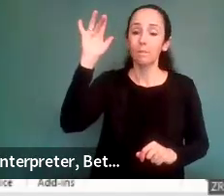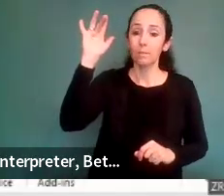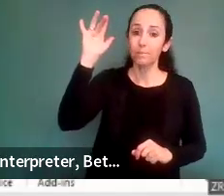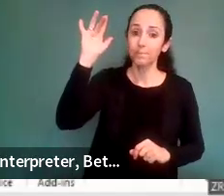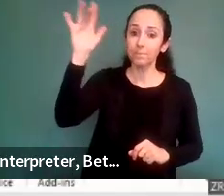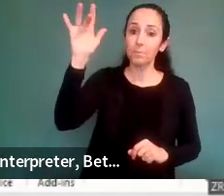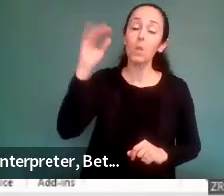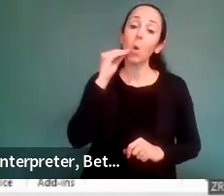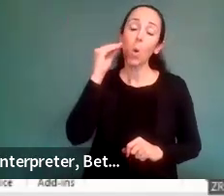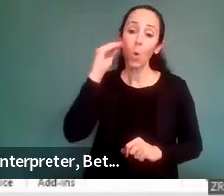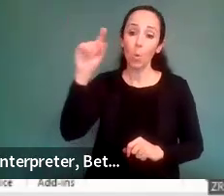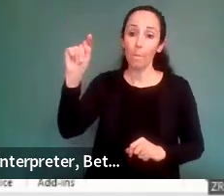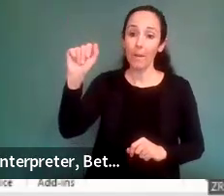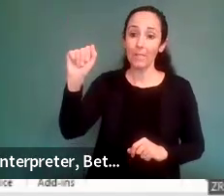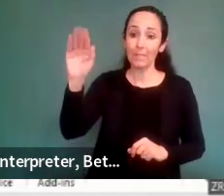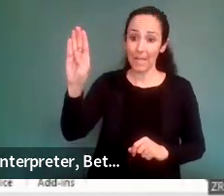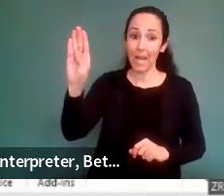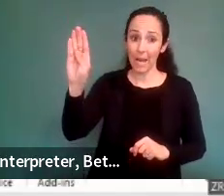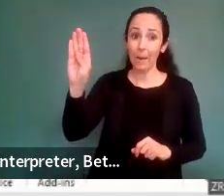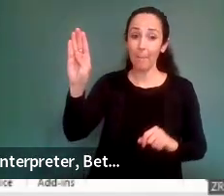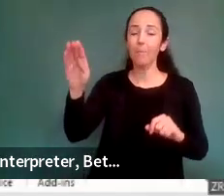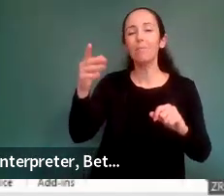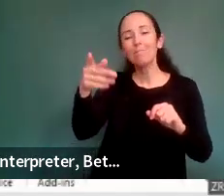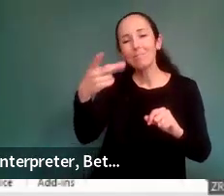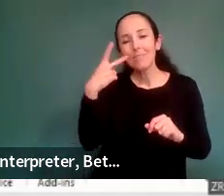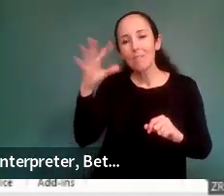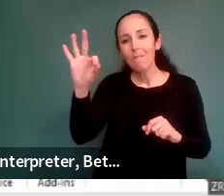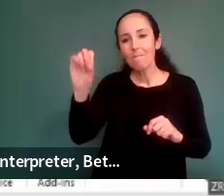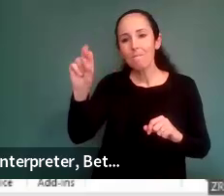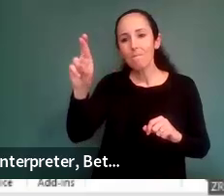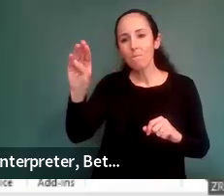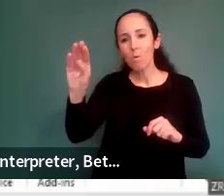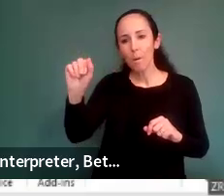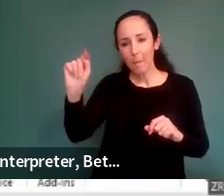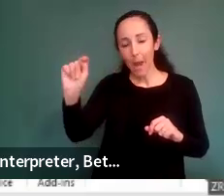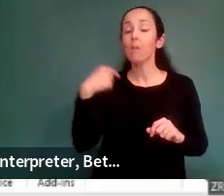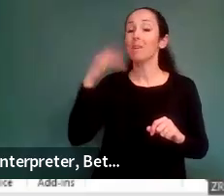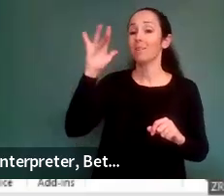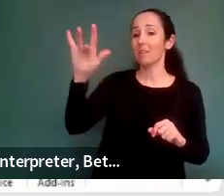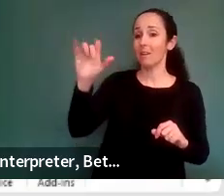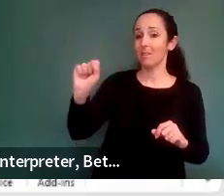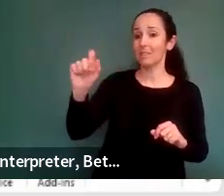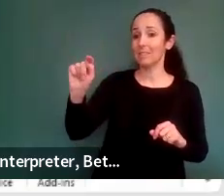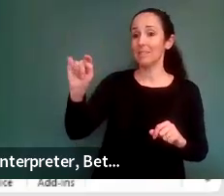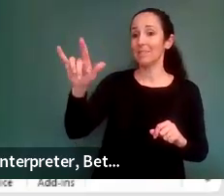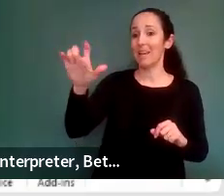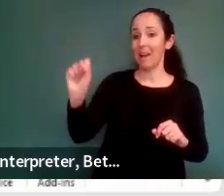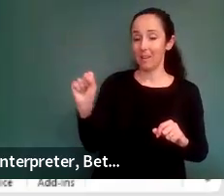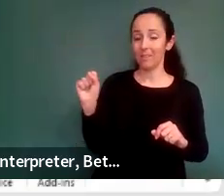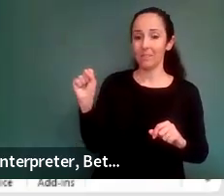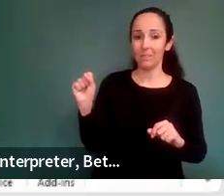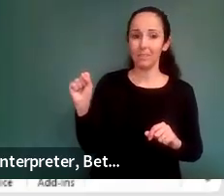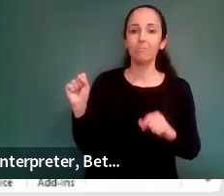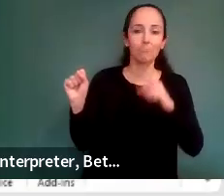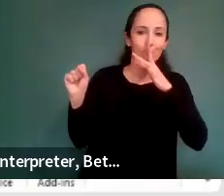home tab is where all my formatting features are. So I'm going to go to styles. Home, font edit, paragraph,